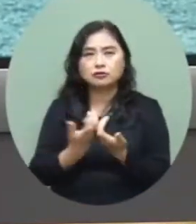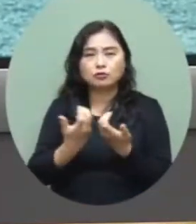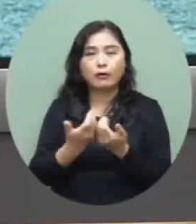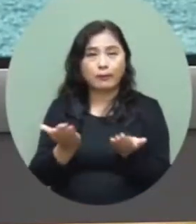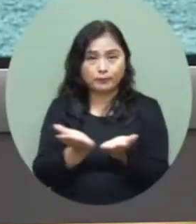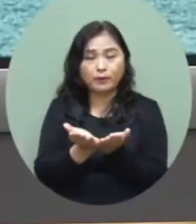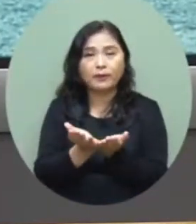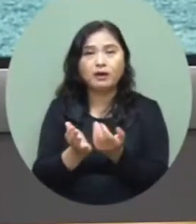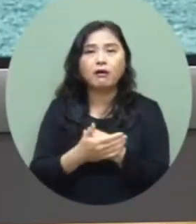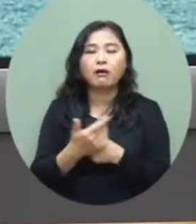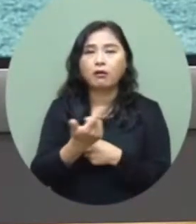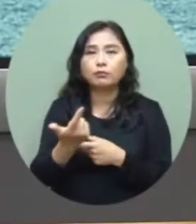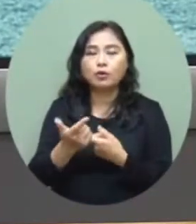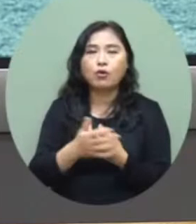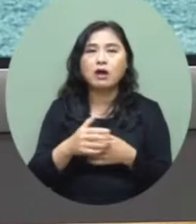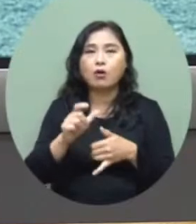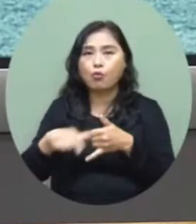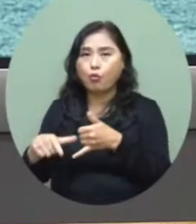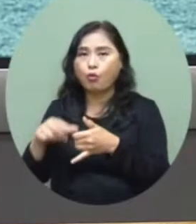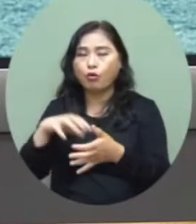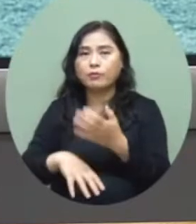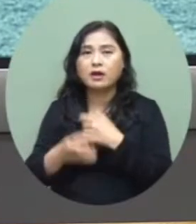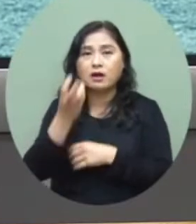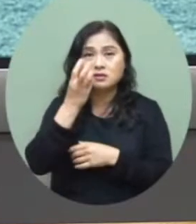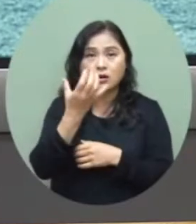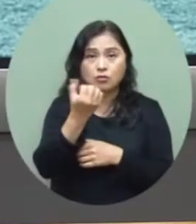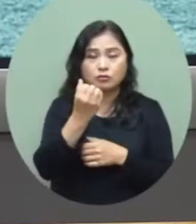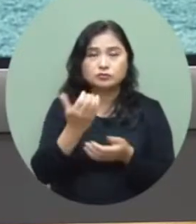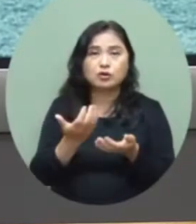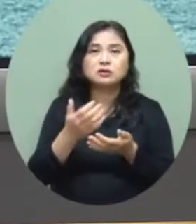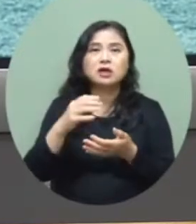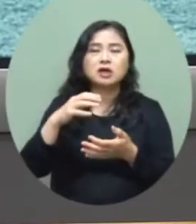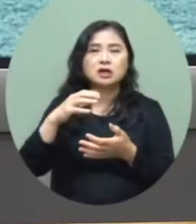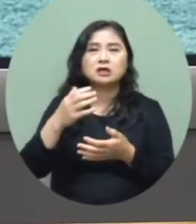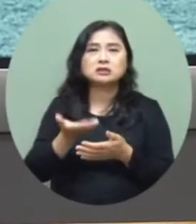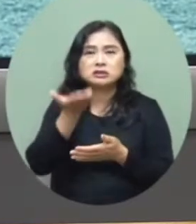all, the death rate among elderly people is high.